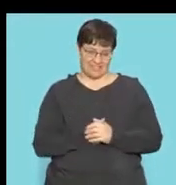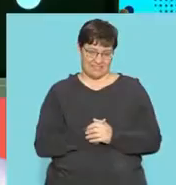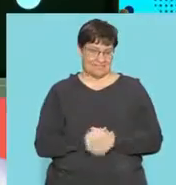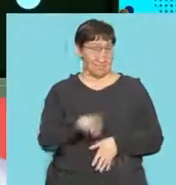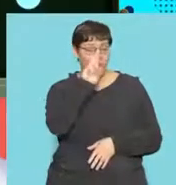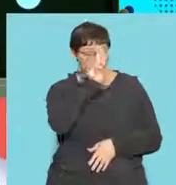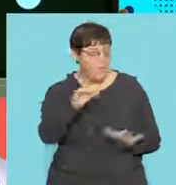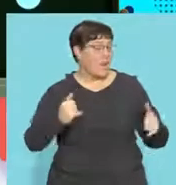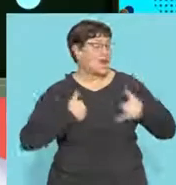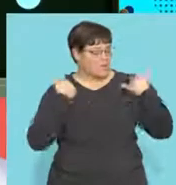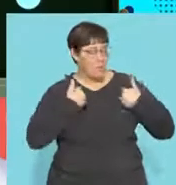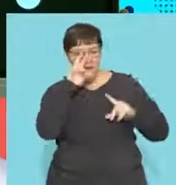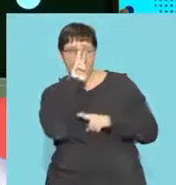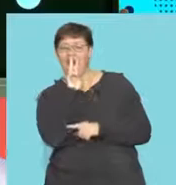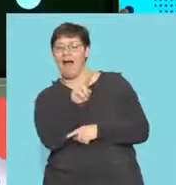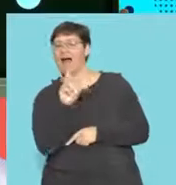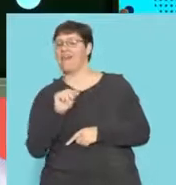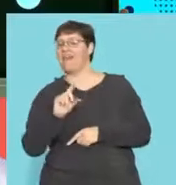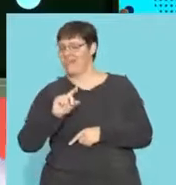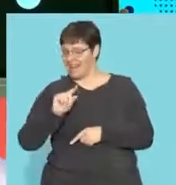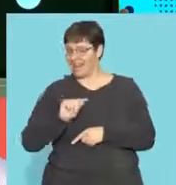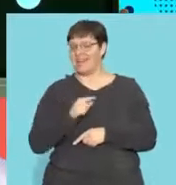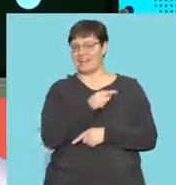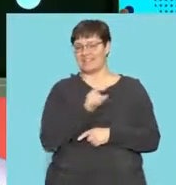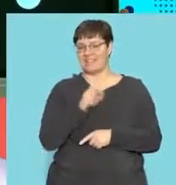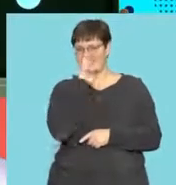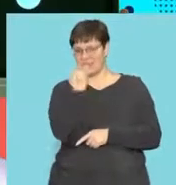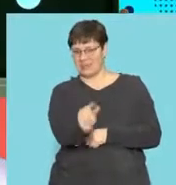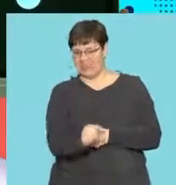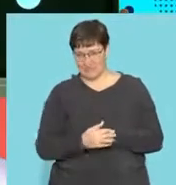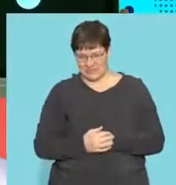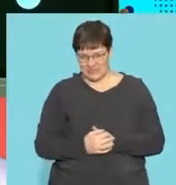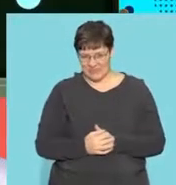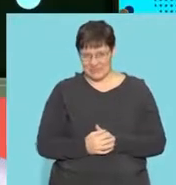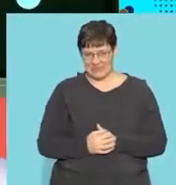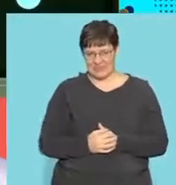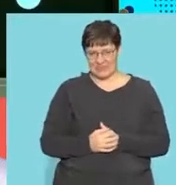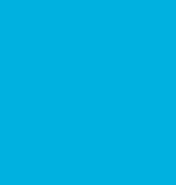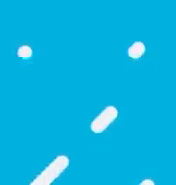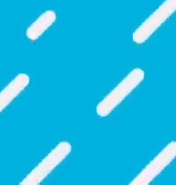reaction. I hope that you've enjoyed looking at electrolytic cells, and we'll see you again shortly.